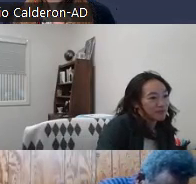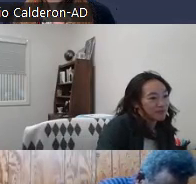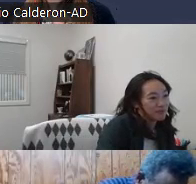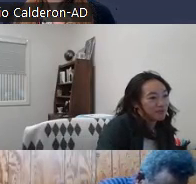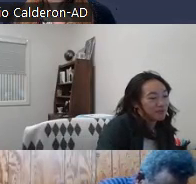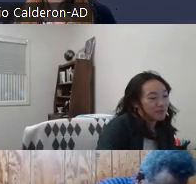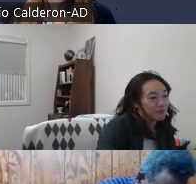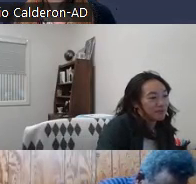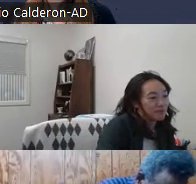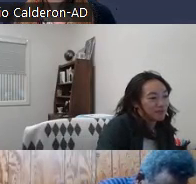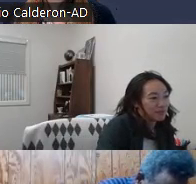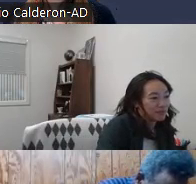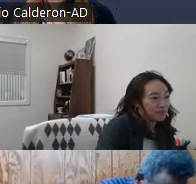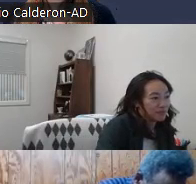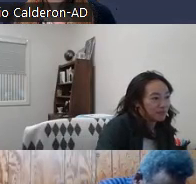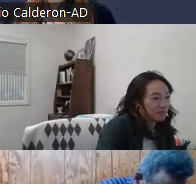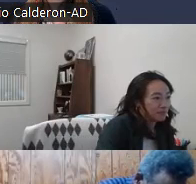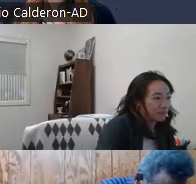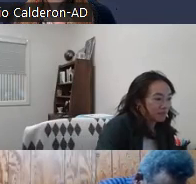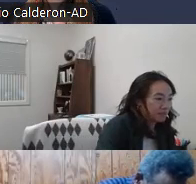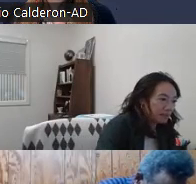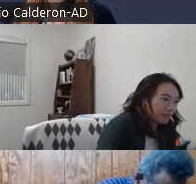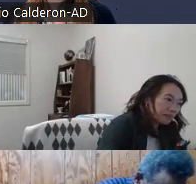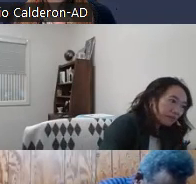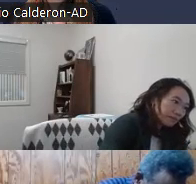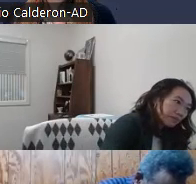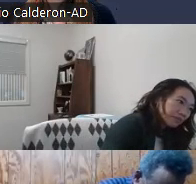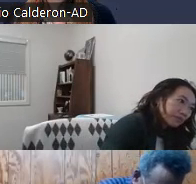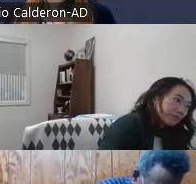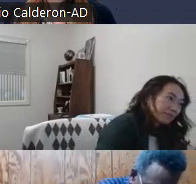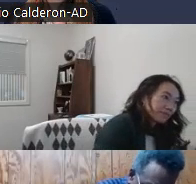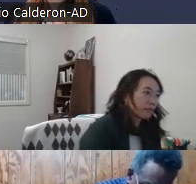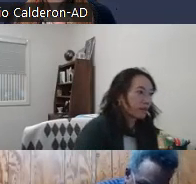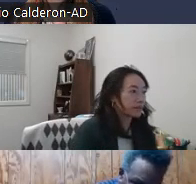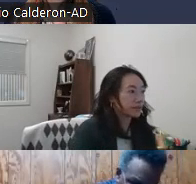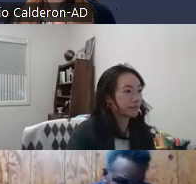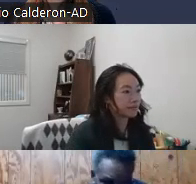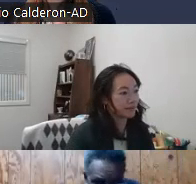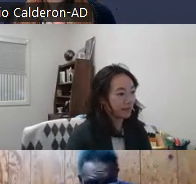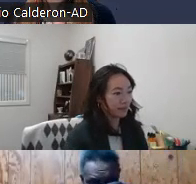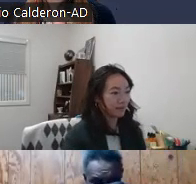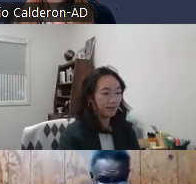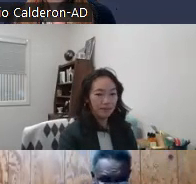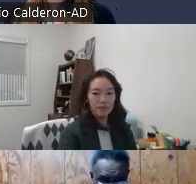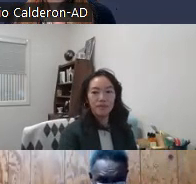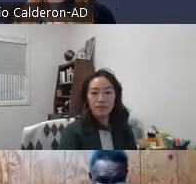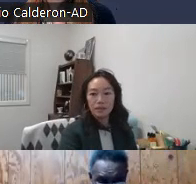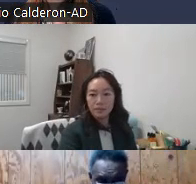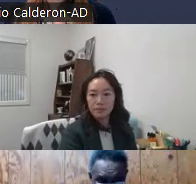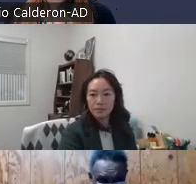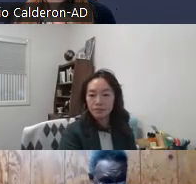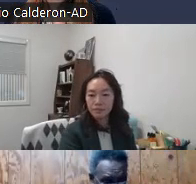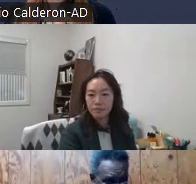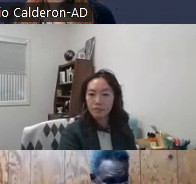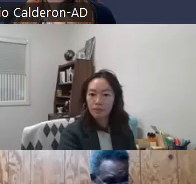community and school incentive measures. And they will share if there are any entities looking at a public facility